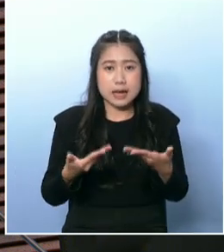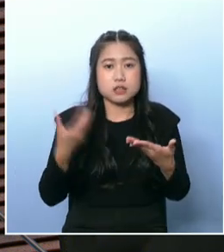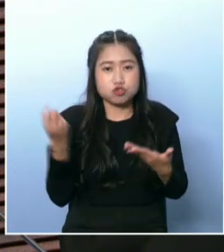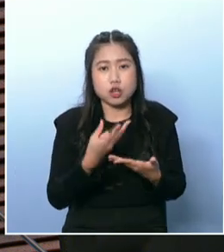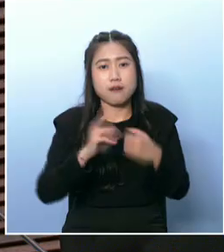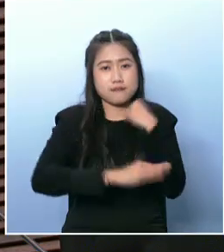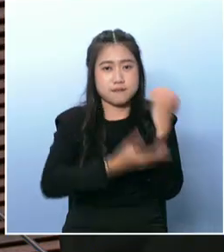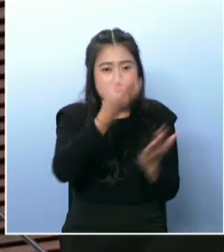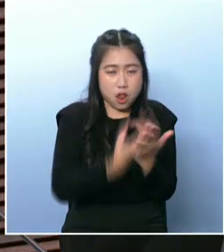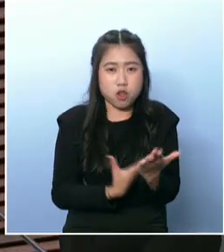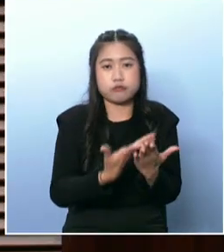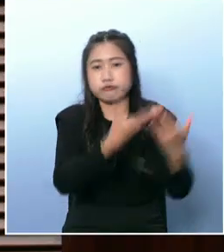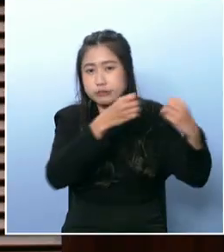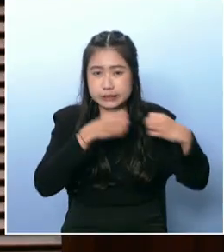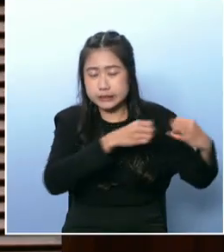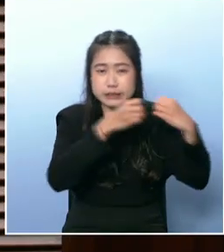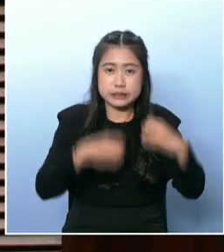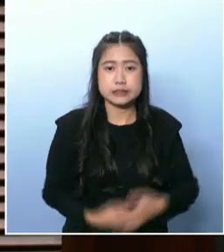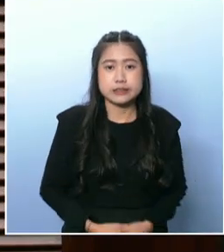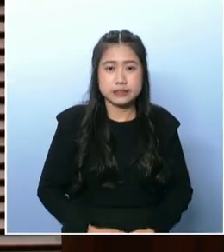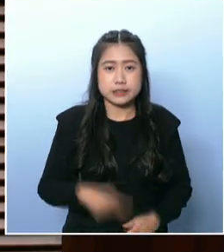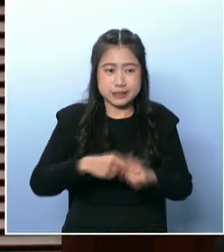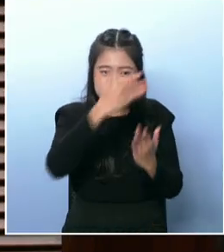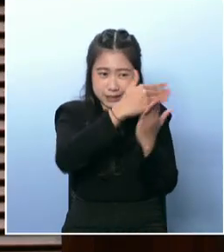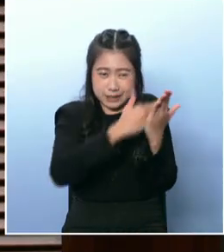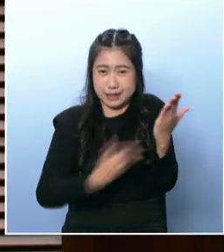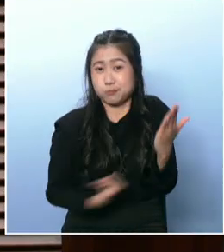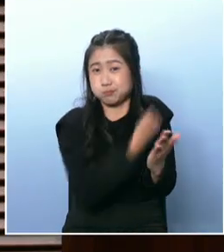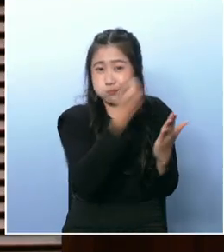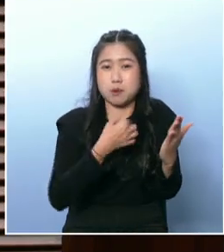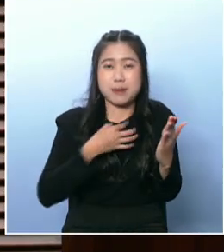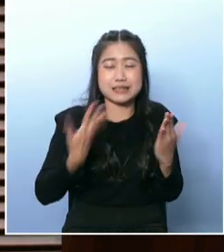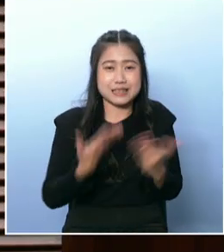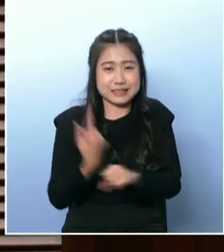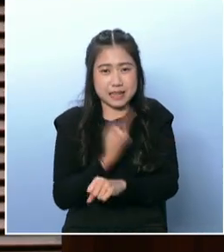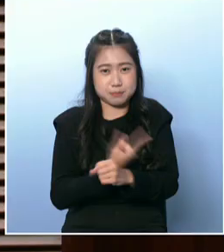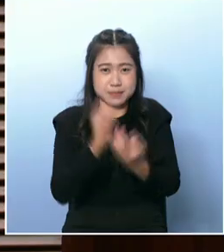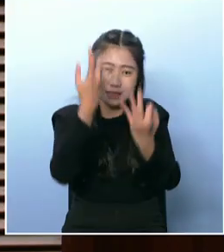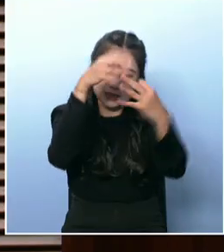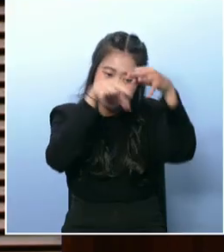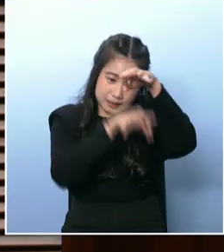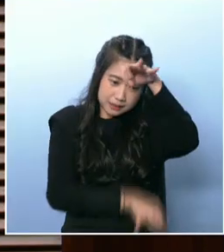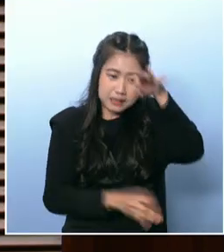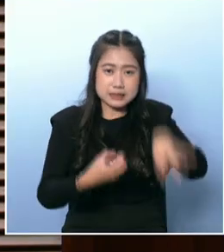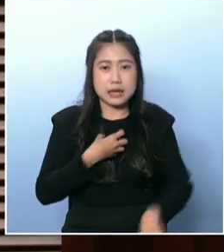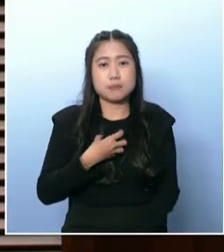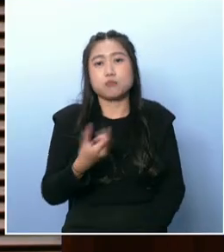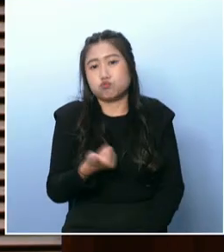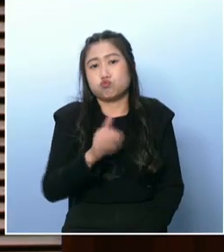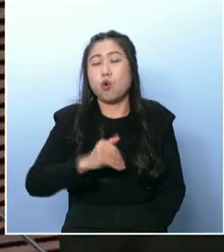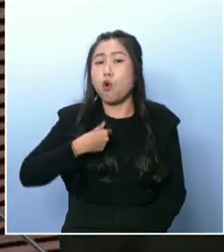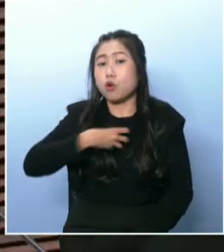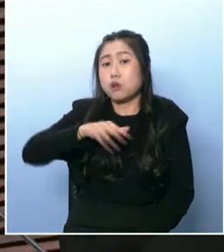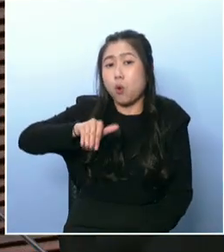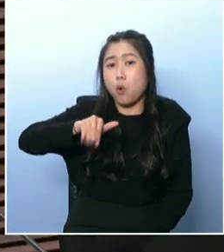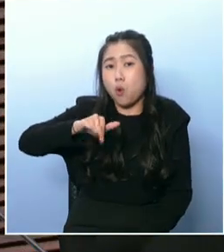make use of the current exemption clauses. So you do not have a comprehensive list, but for the current list,